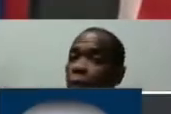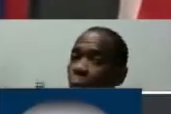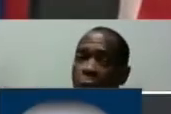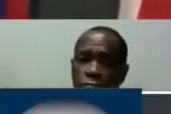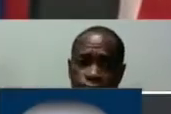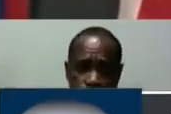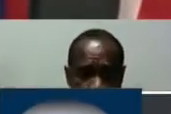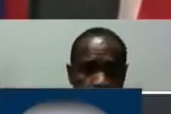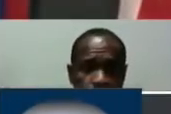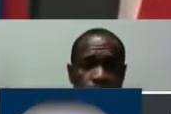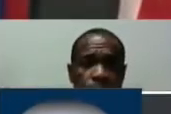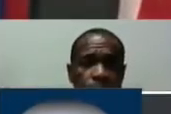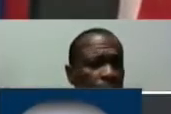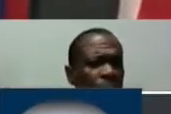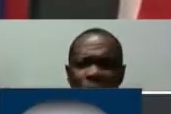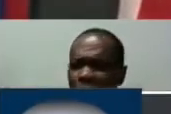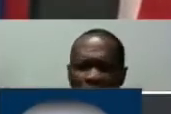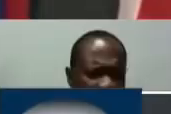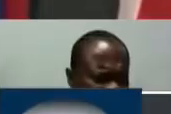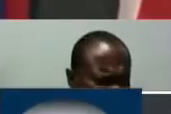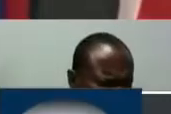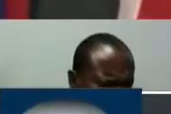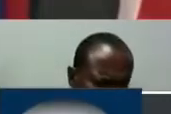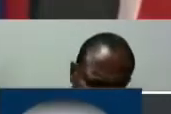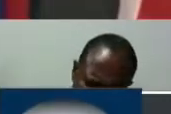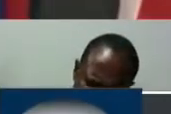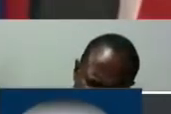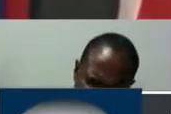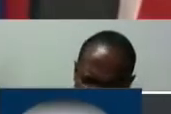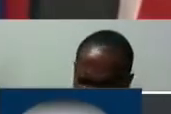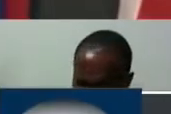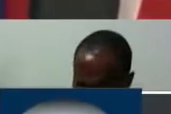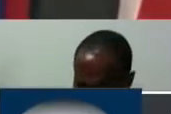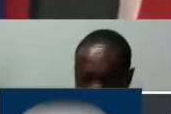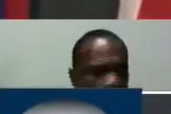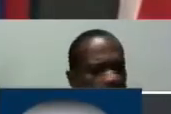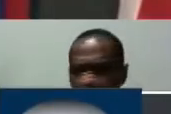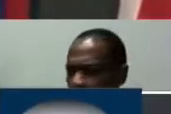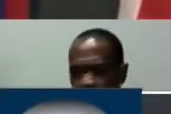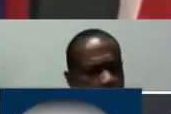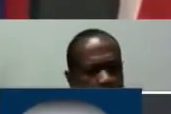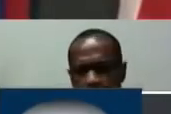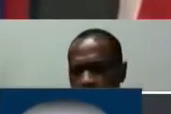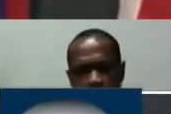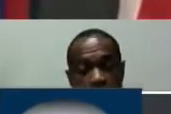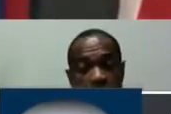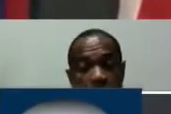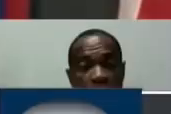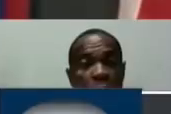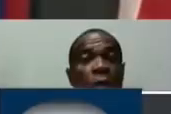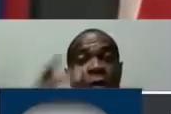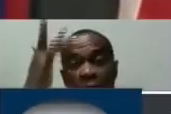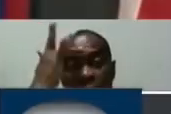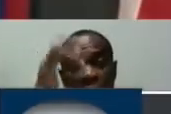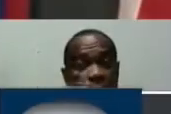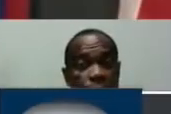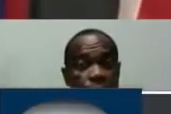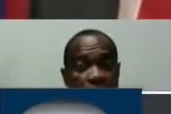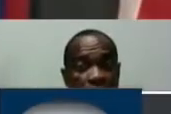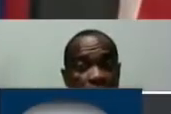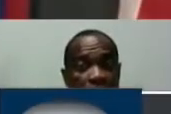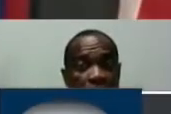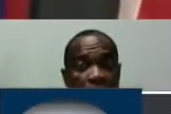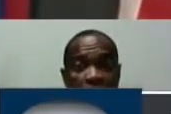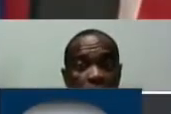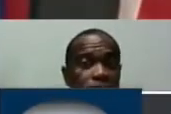where there's no discrimination as far as the virus is concerned, but those people who are in fact